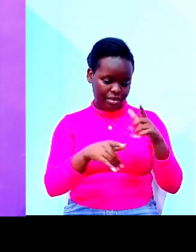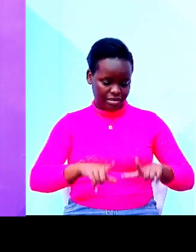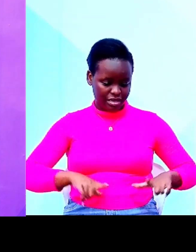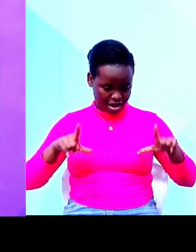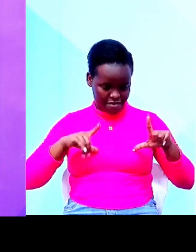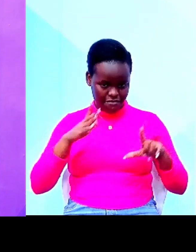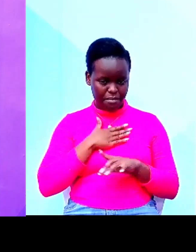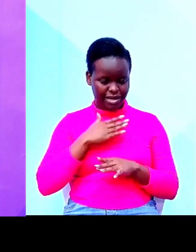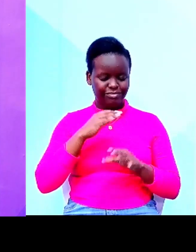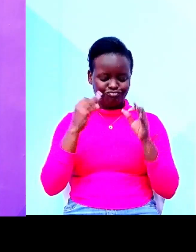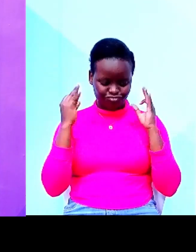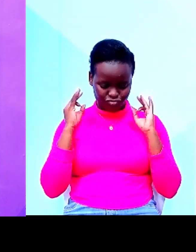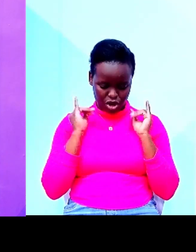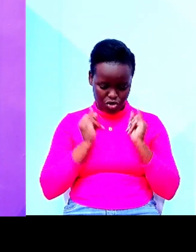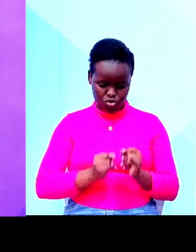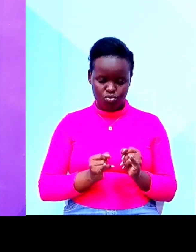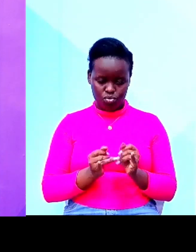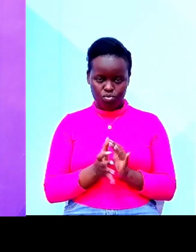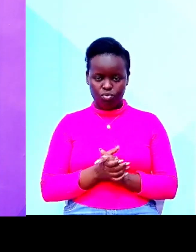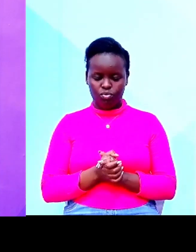afresh.